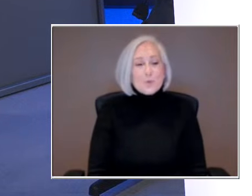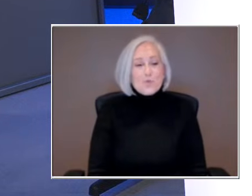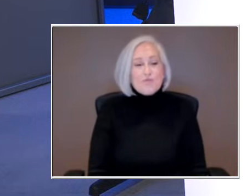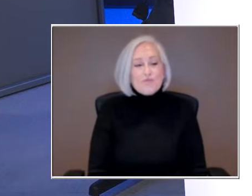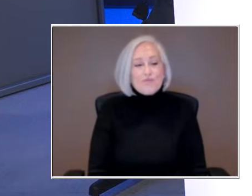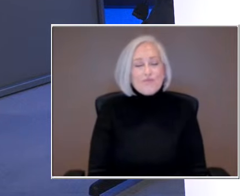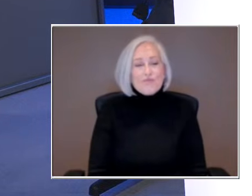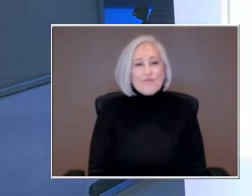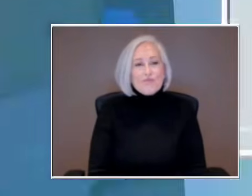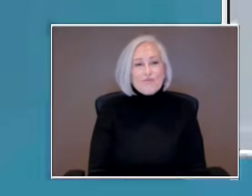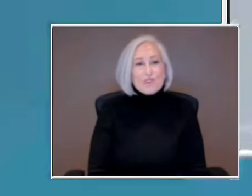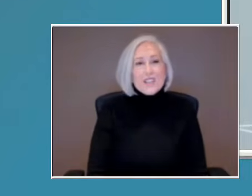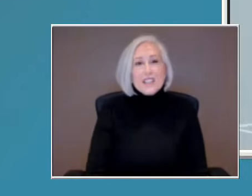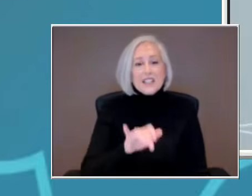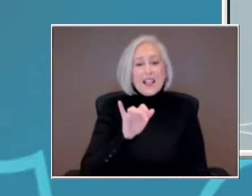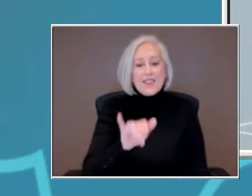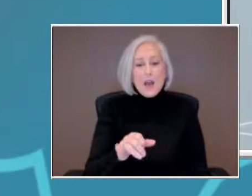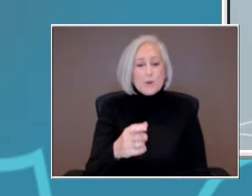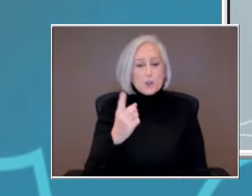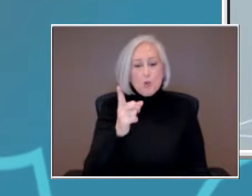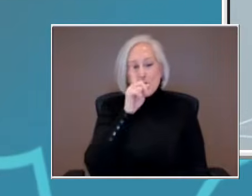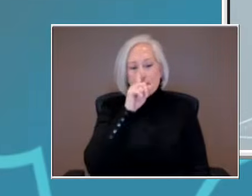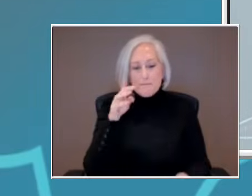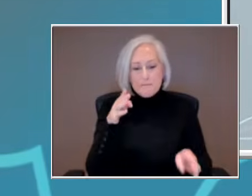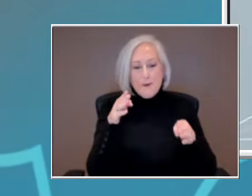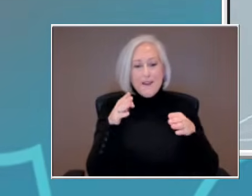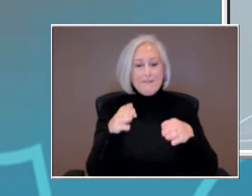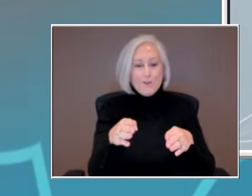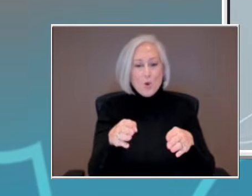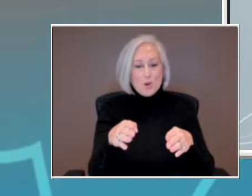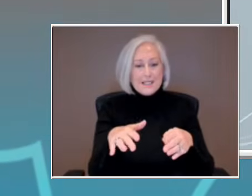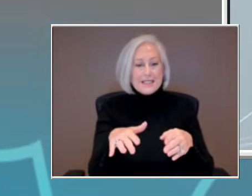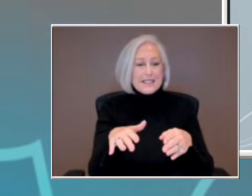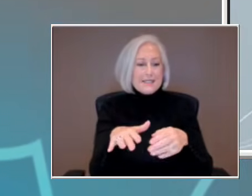probably one of my focus areas because this happened.